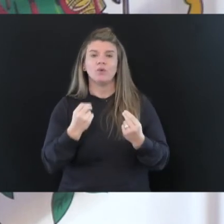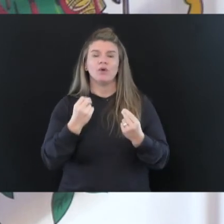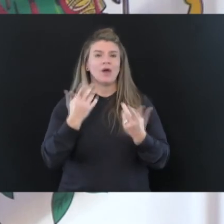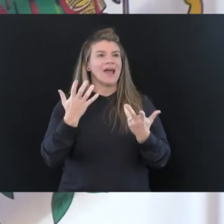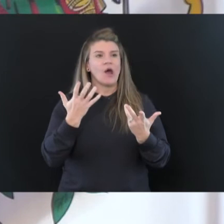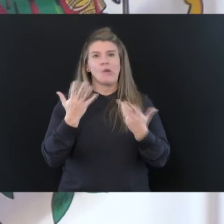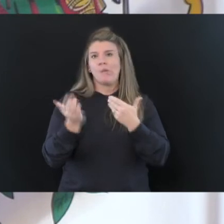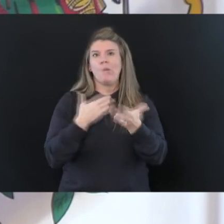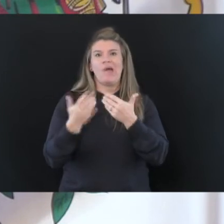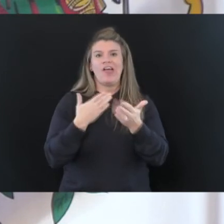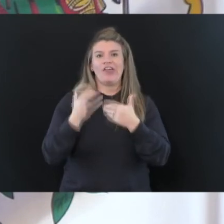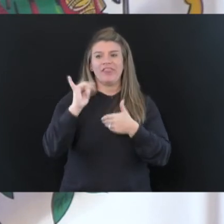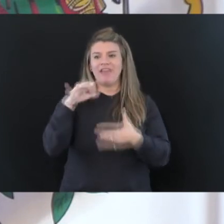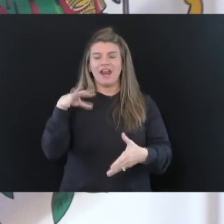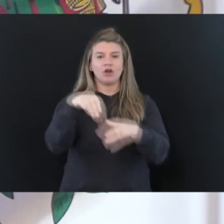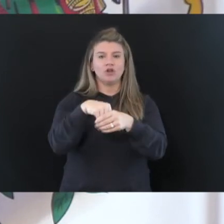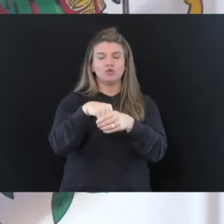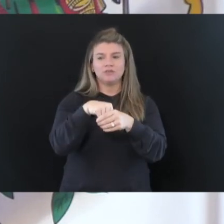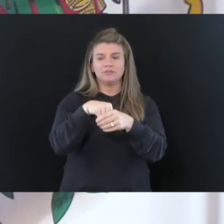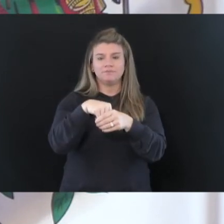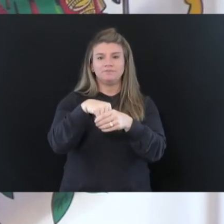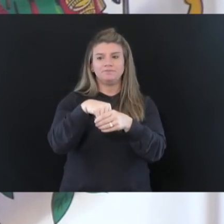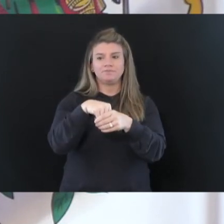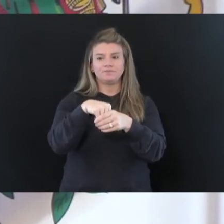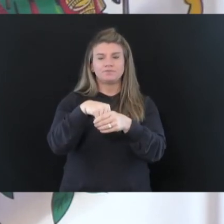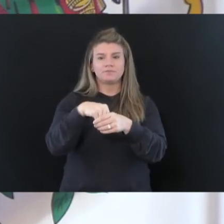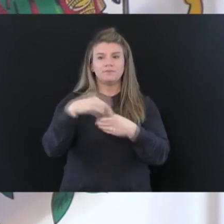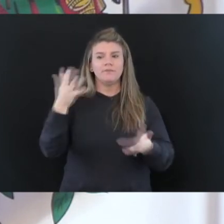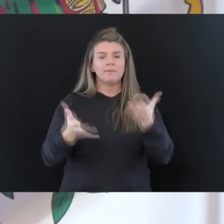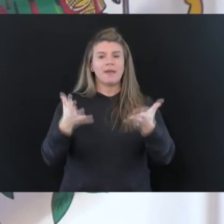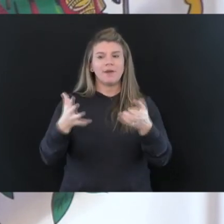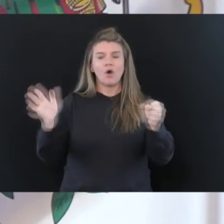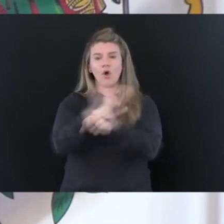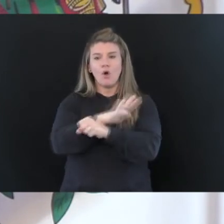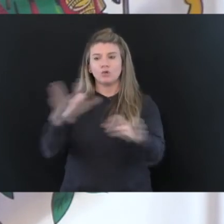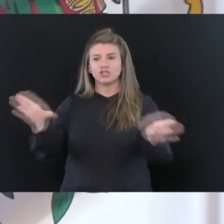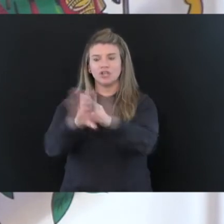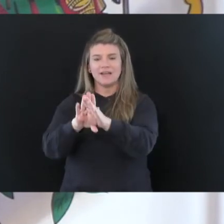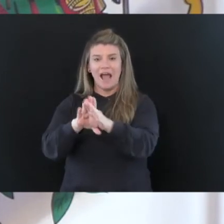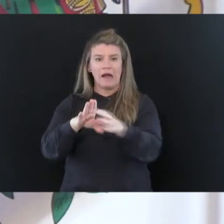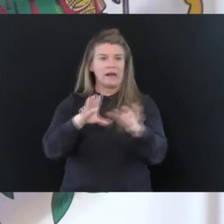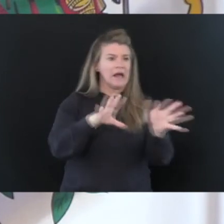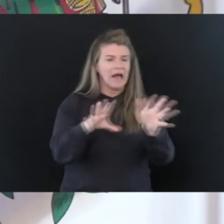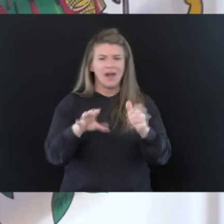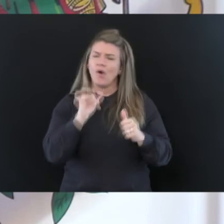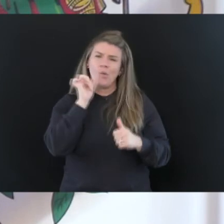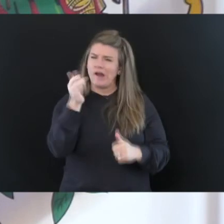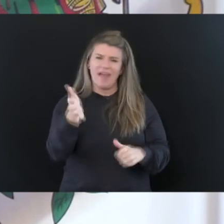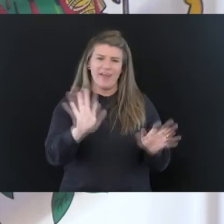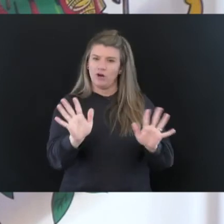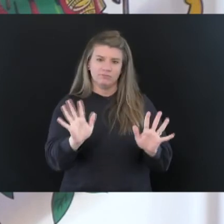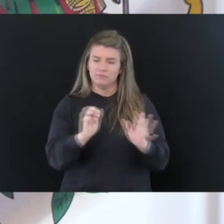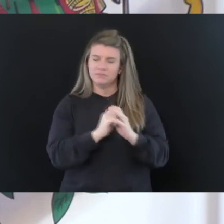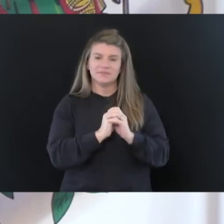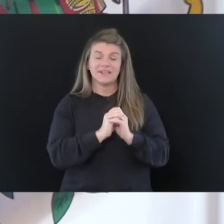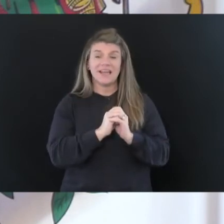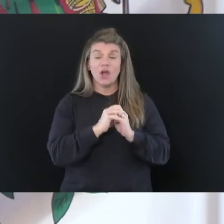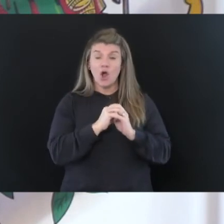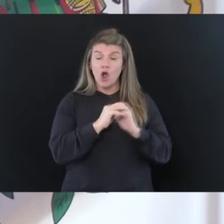it be a good idea to do a wholesale shutdown, well, we're not there by any stretch of the imagination. Would it